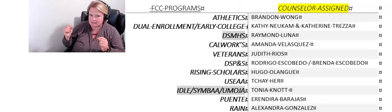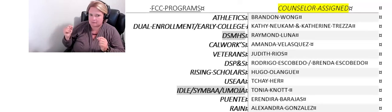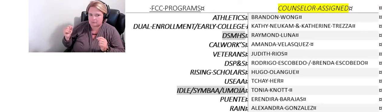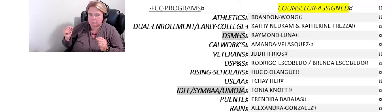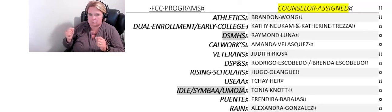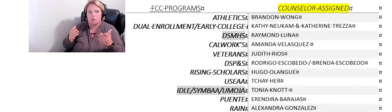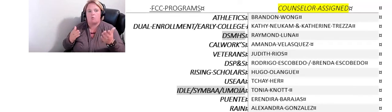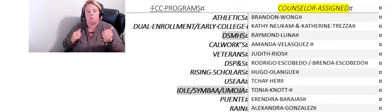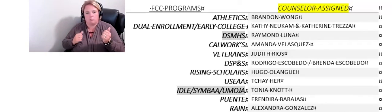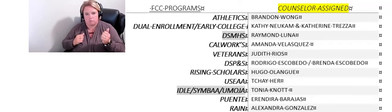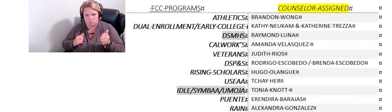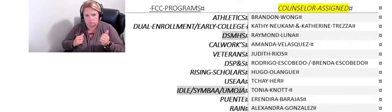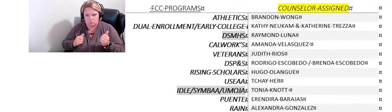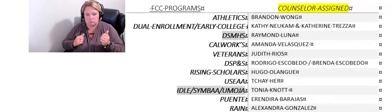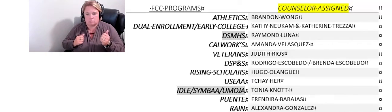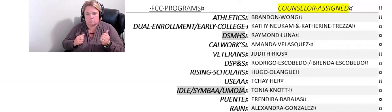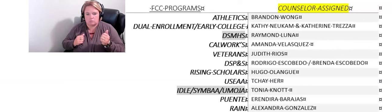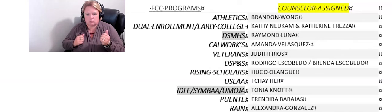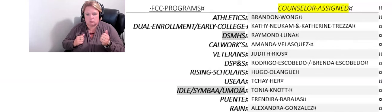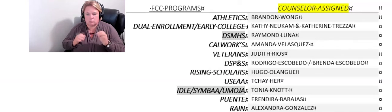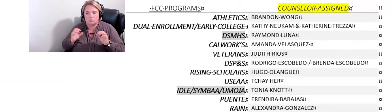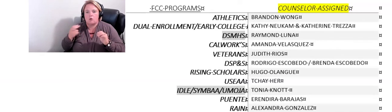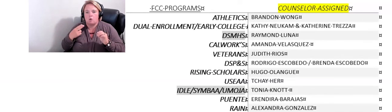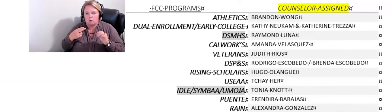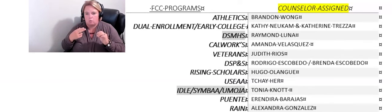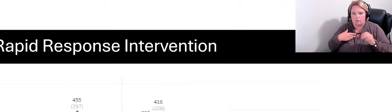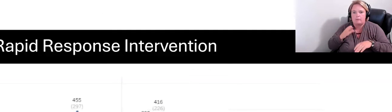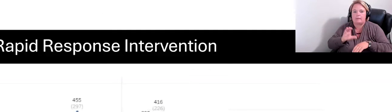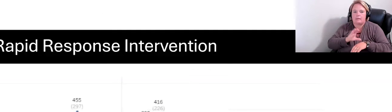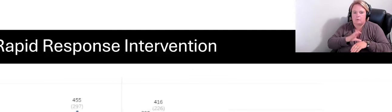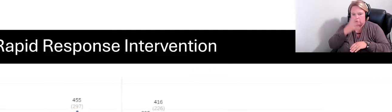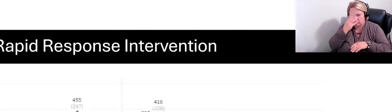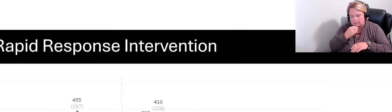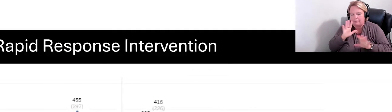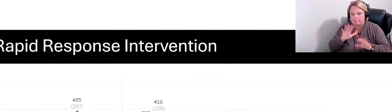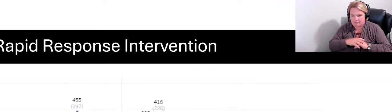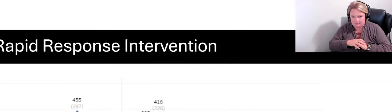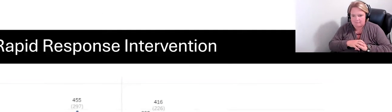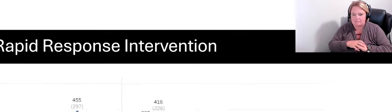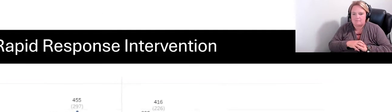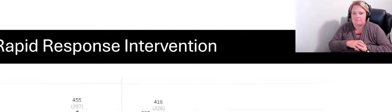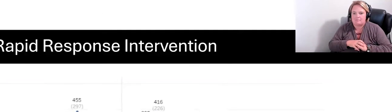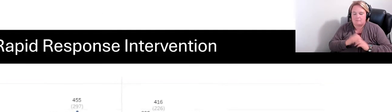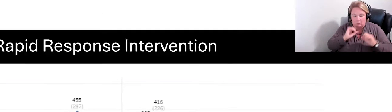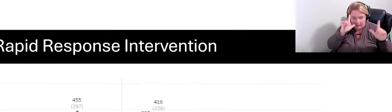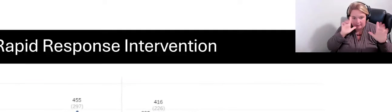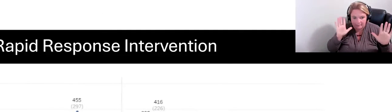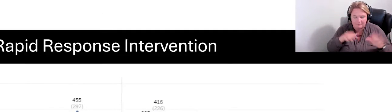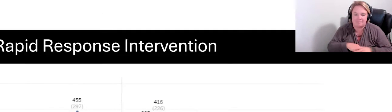Oh, There you go. oh, I think we went. It went to sleep. Okay. Wake up.